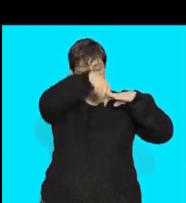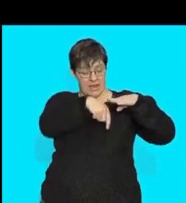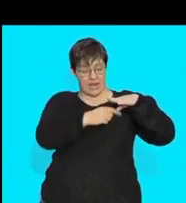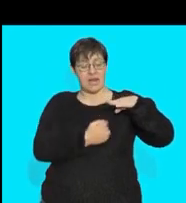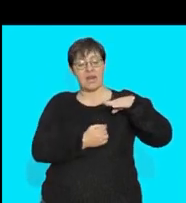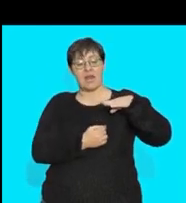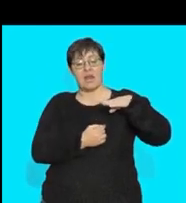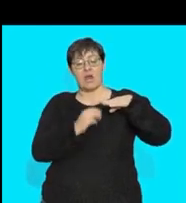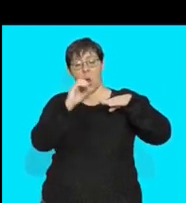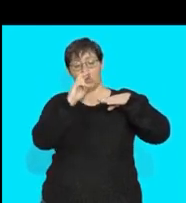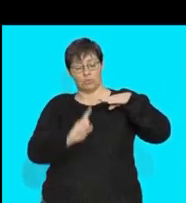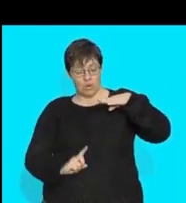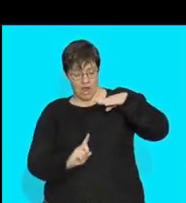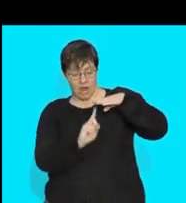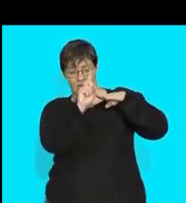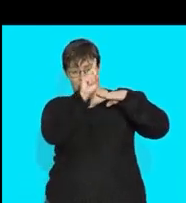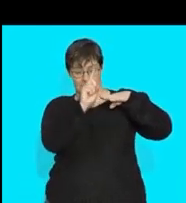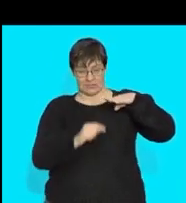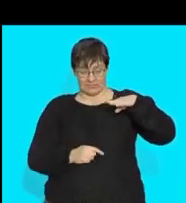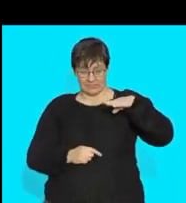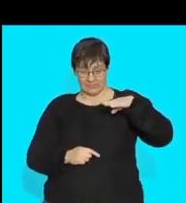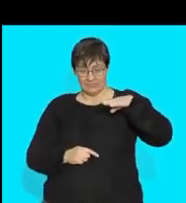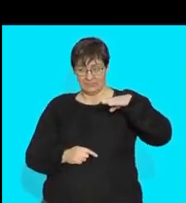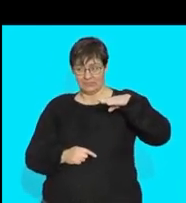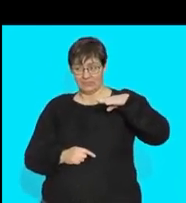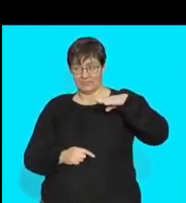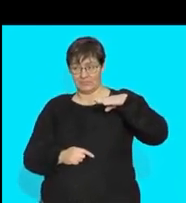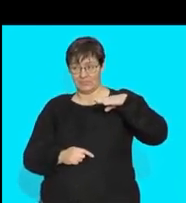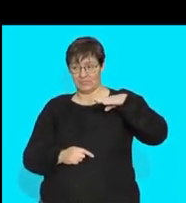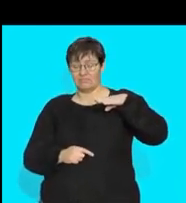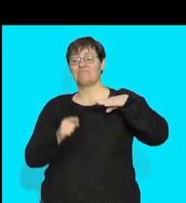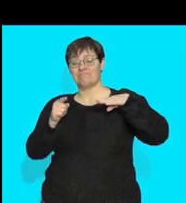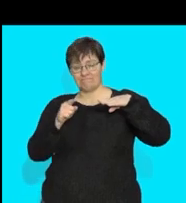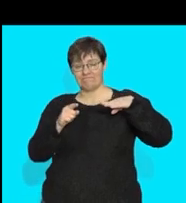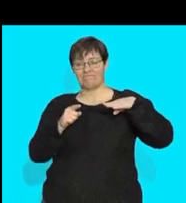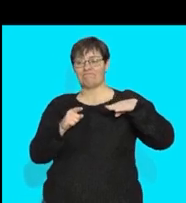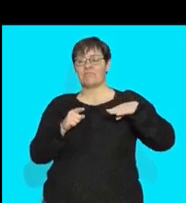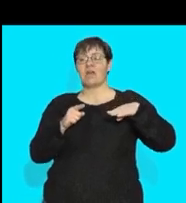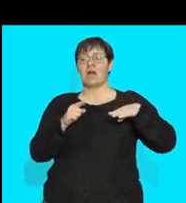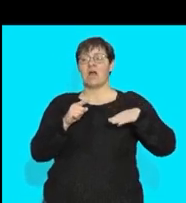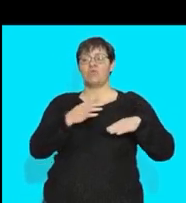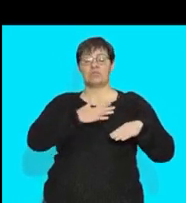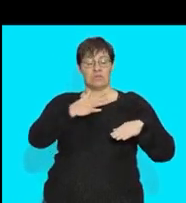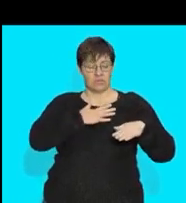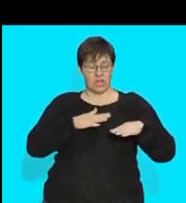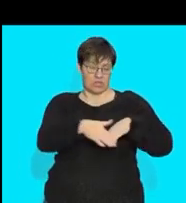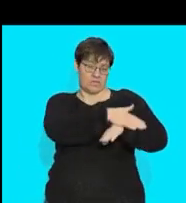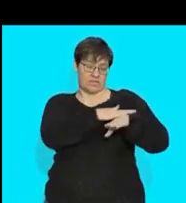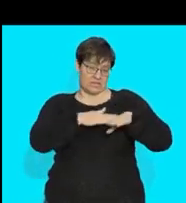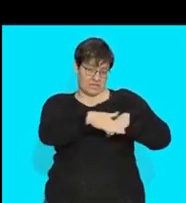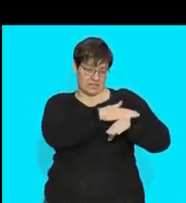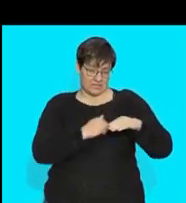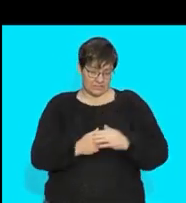must cross that layer. Now, that is our respiratory surface. And when we look at